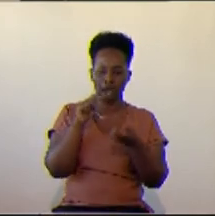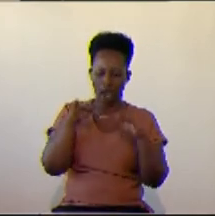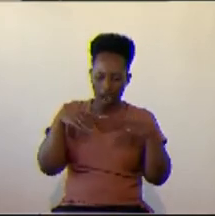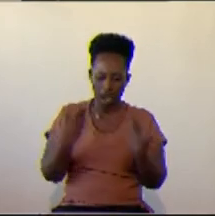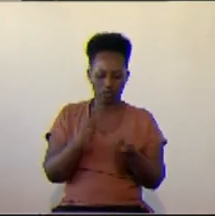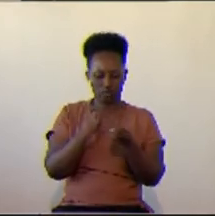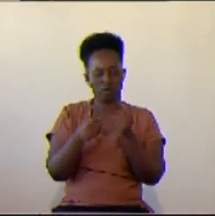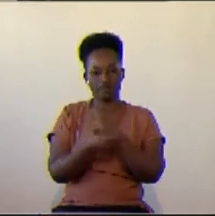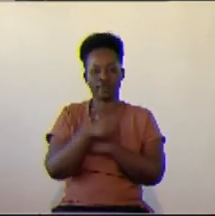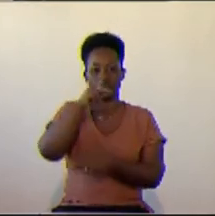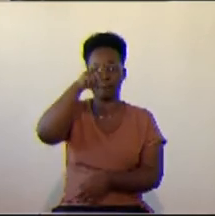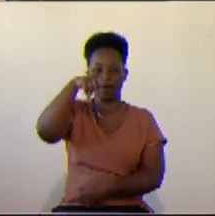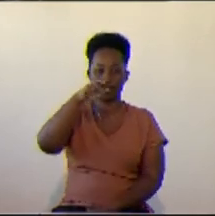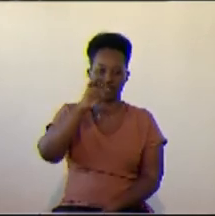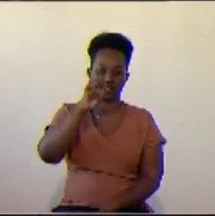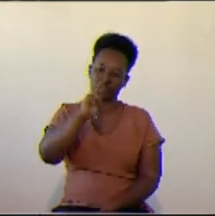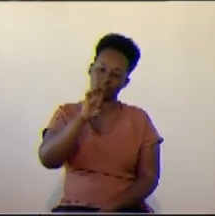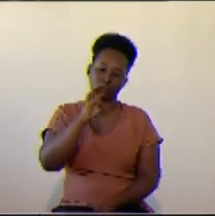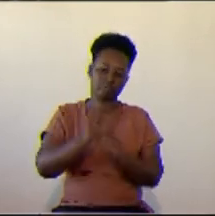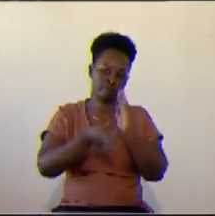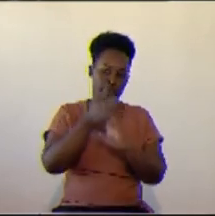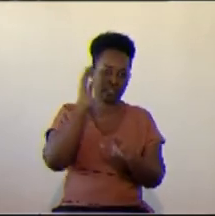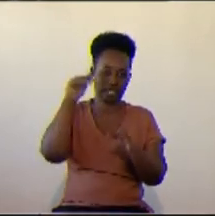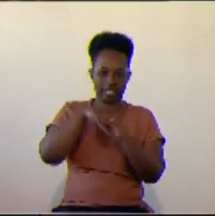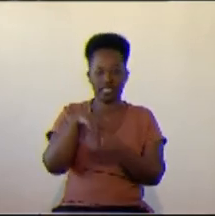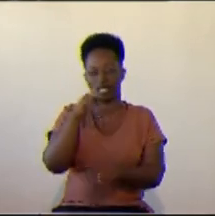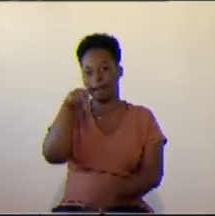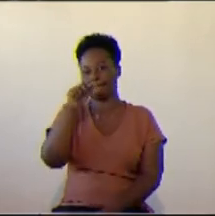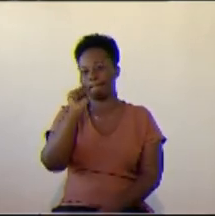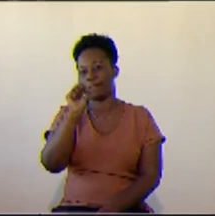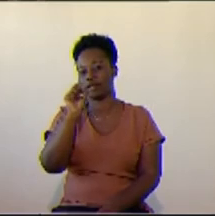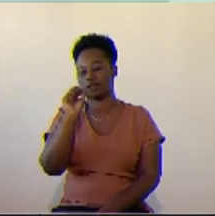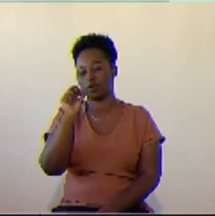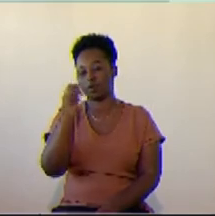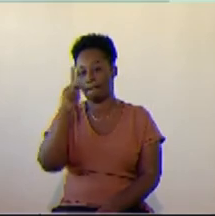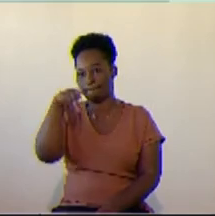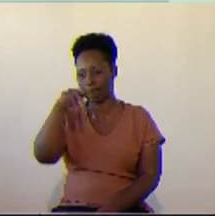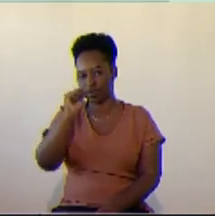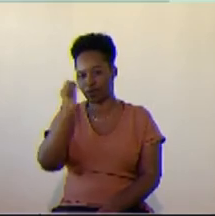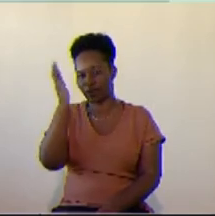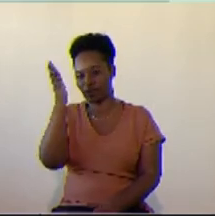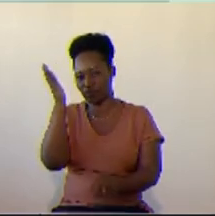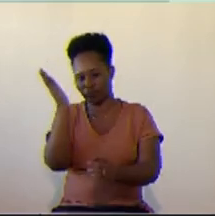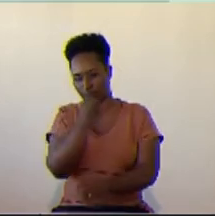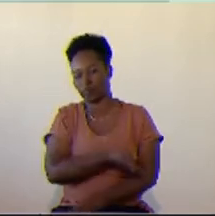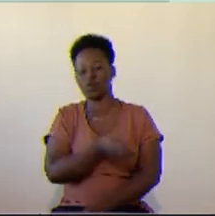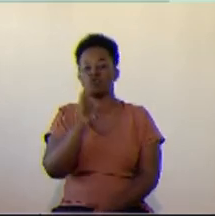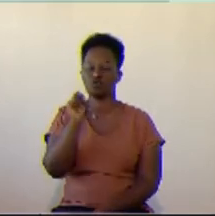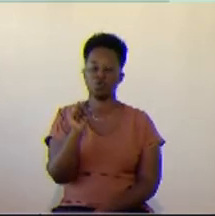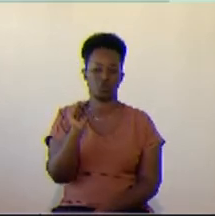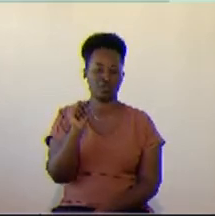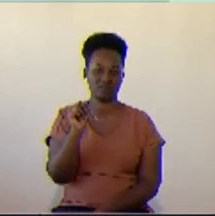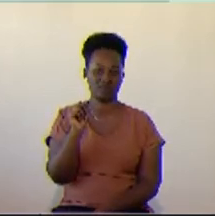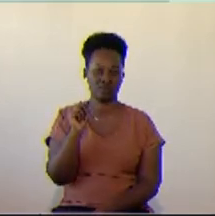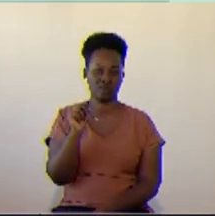from millimeters of mercury to Pascal or to newtons per meter squared. If you do that, that normal pressure for